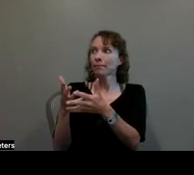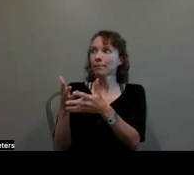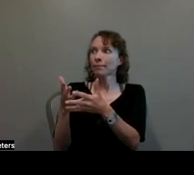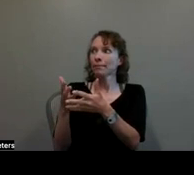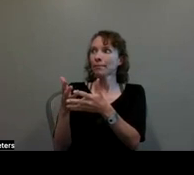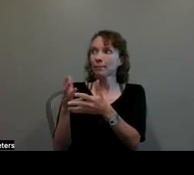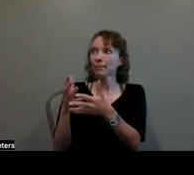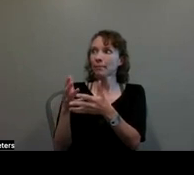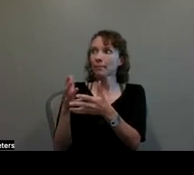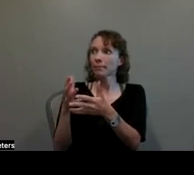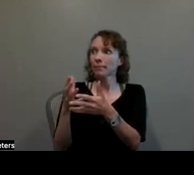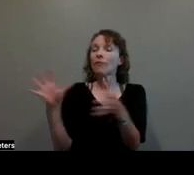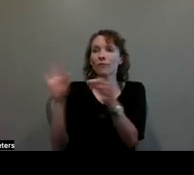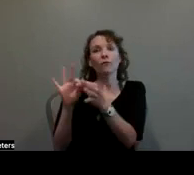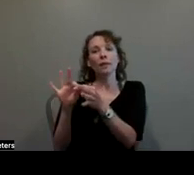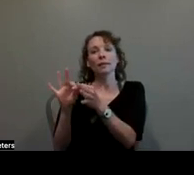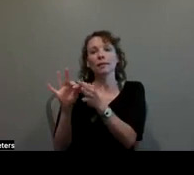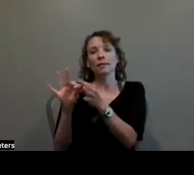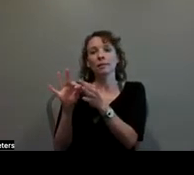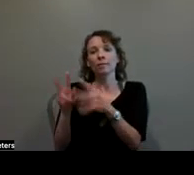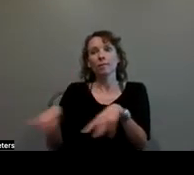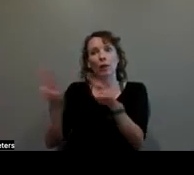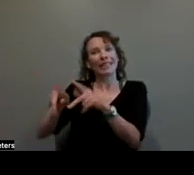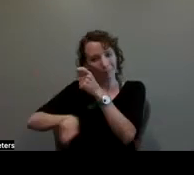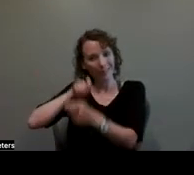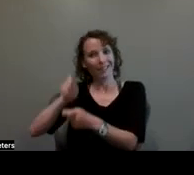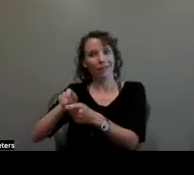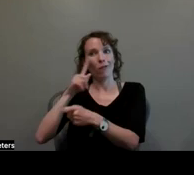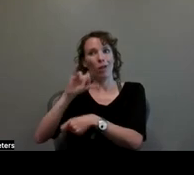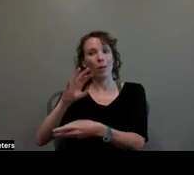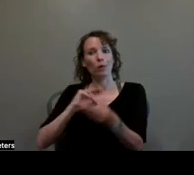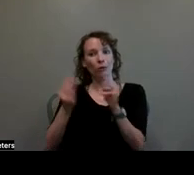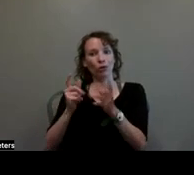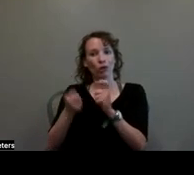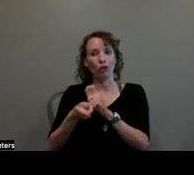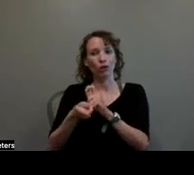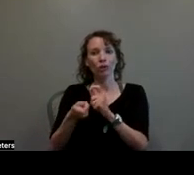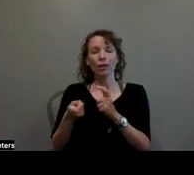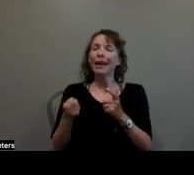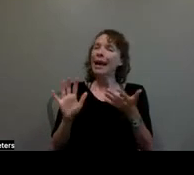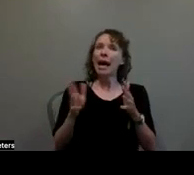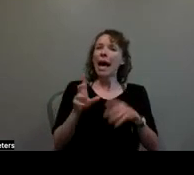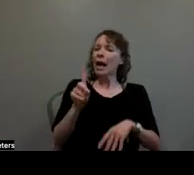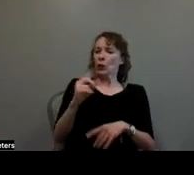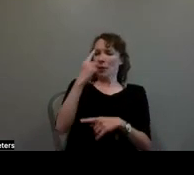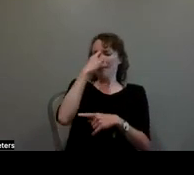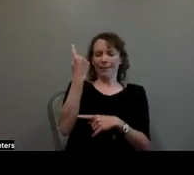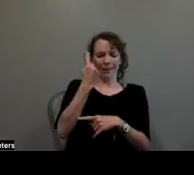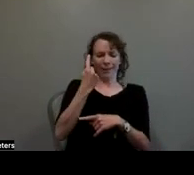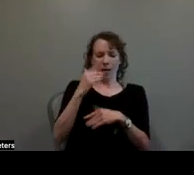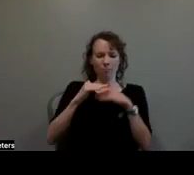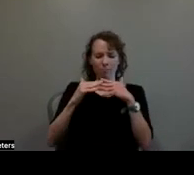are specific in these mutational scanning data sets. And I do think there's like some dimension of like